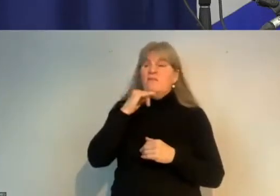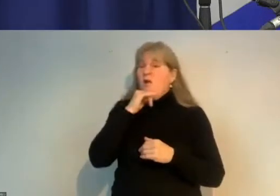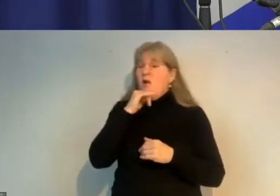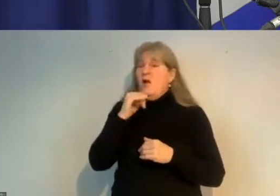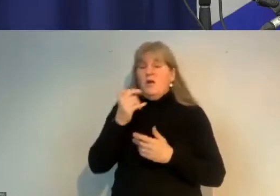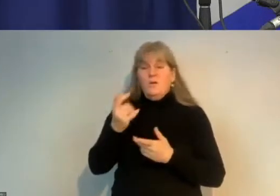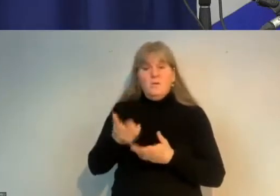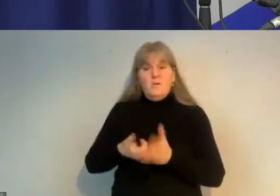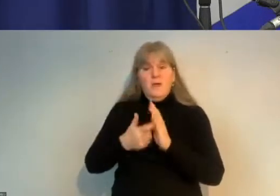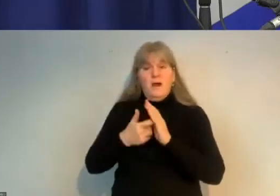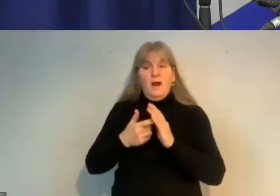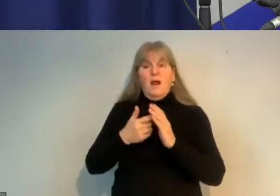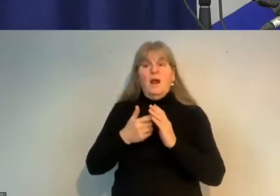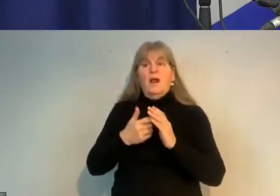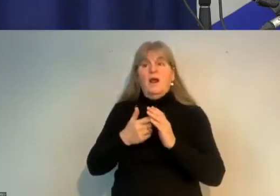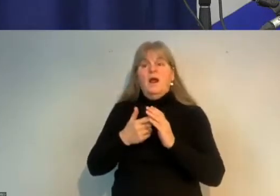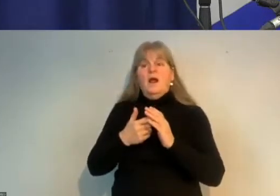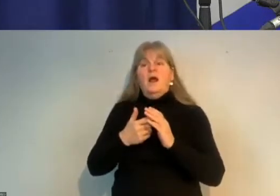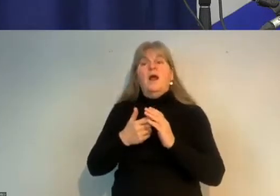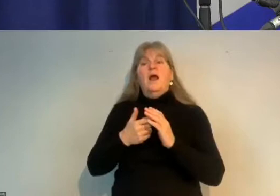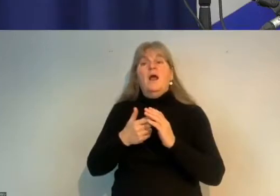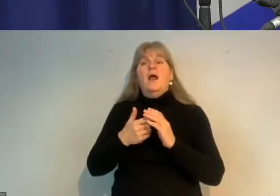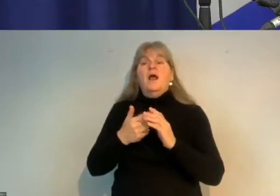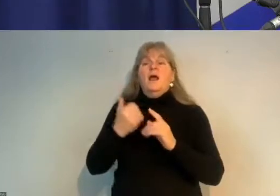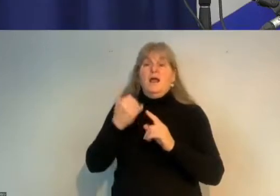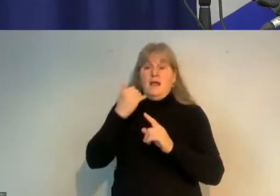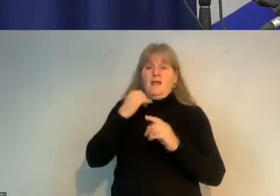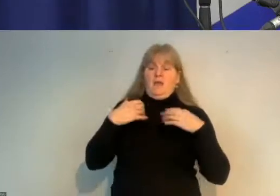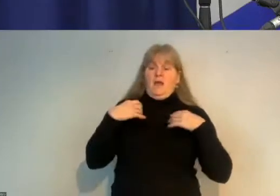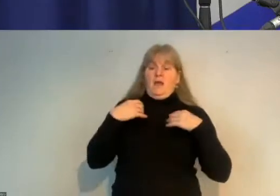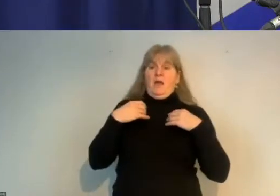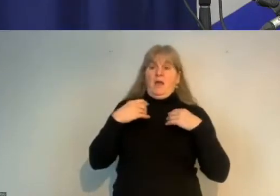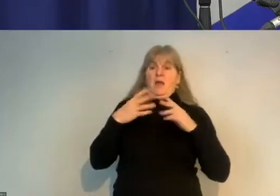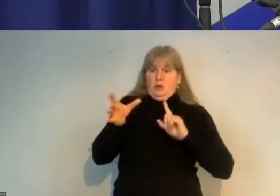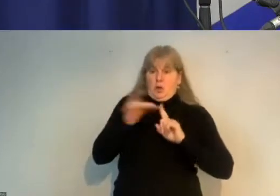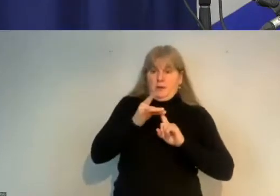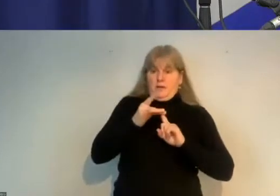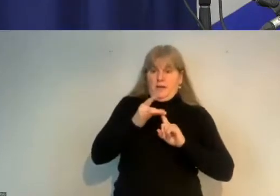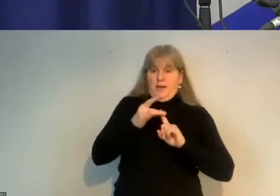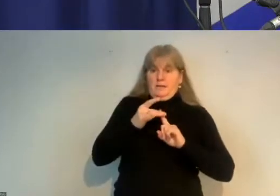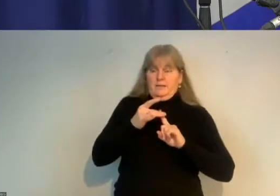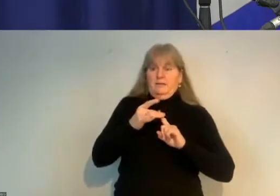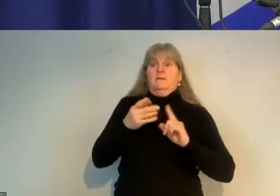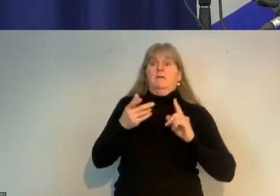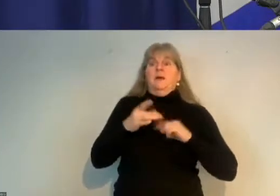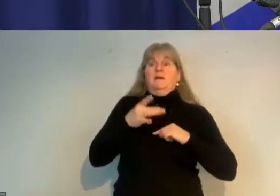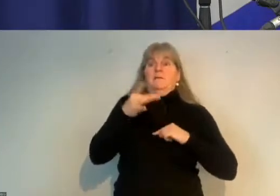a transmission to them could be the start of a chain of transmission that leads to someone who is.